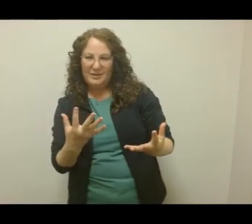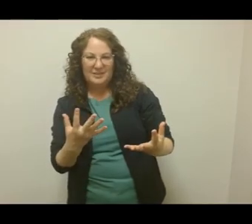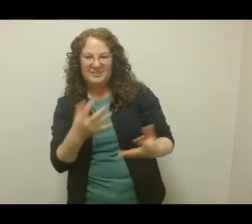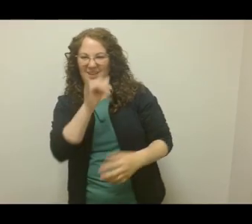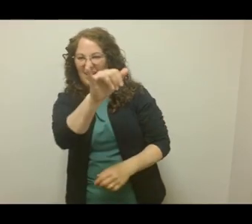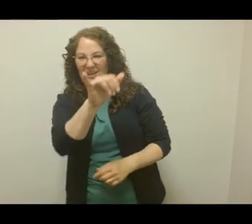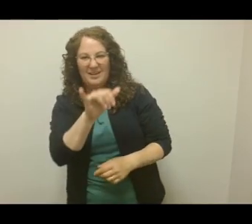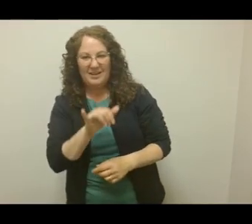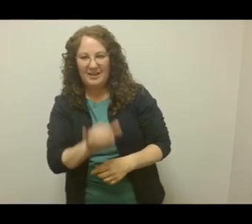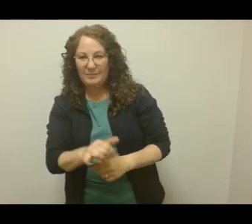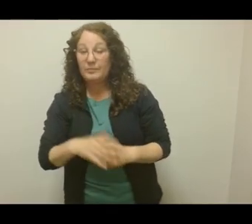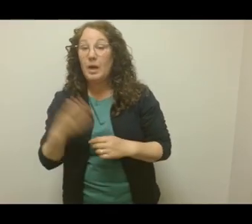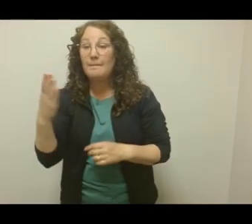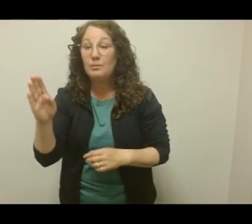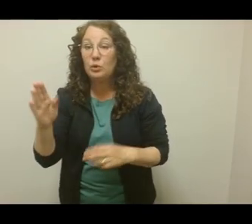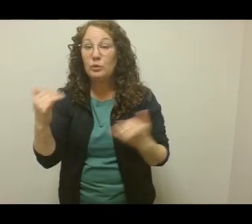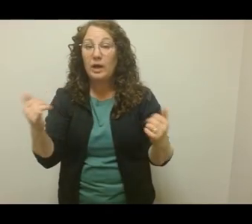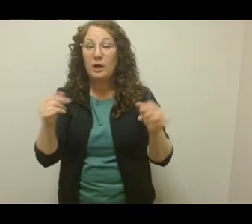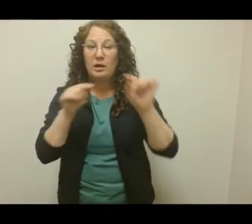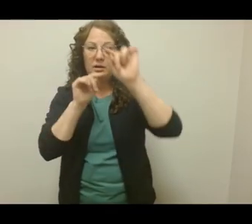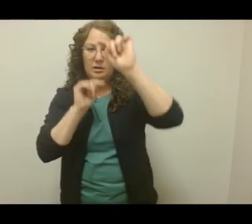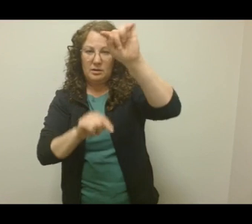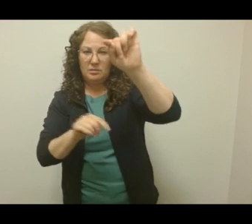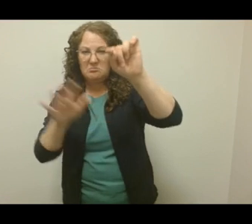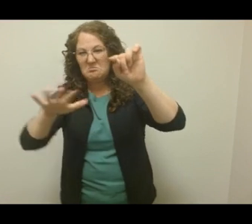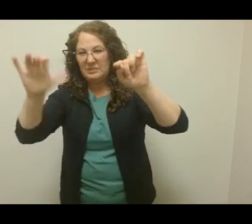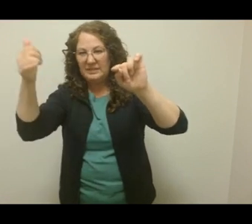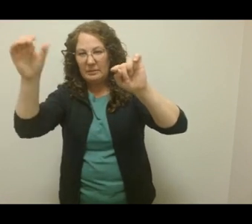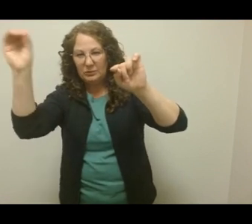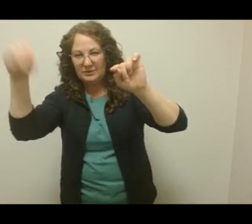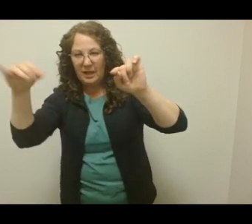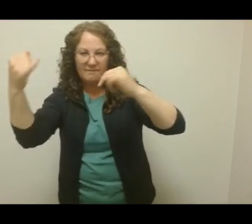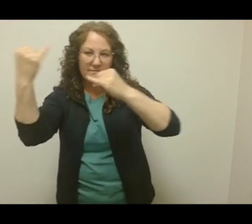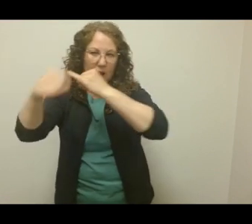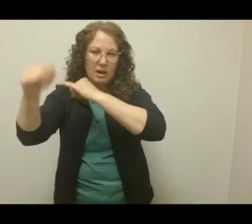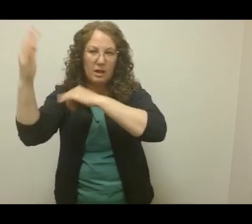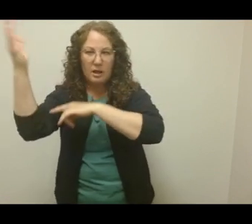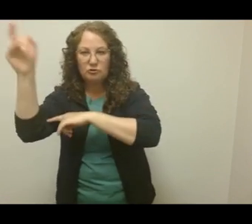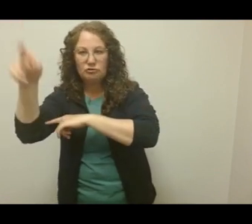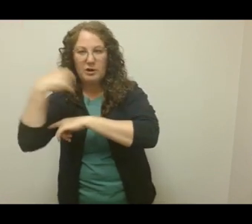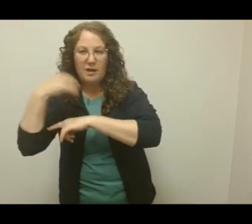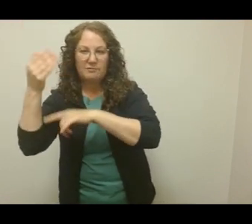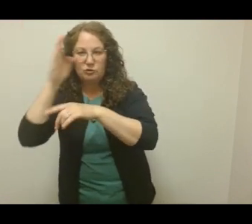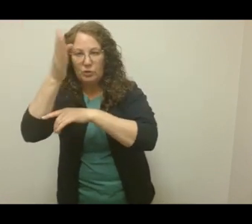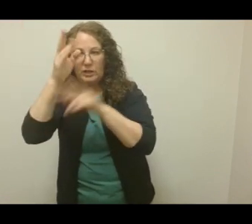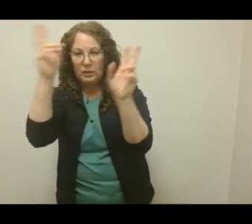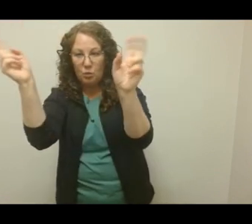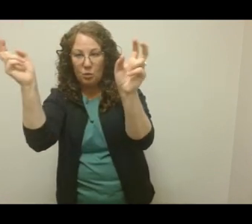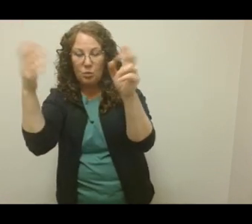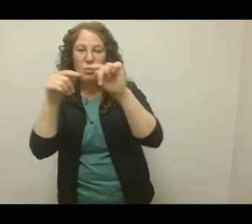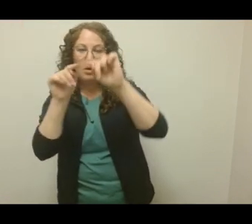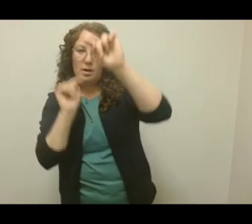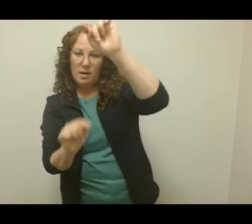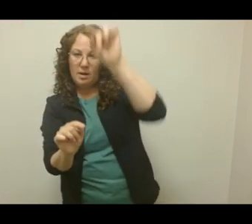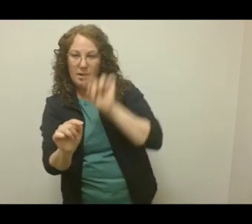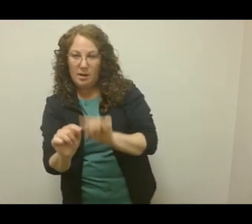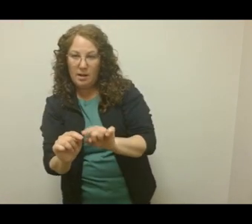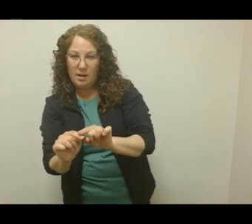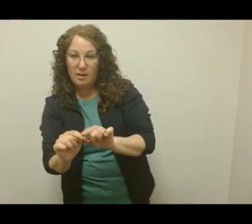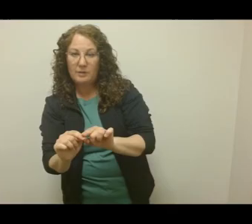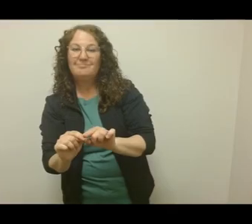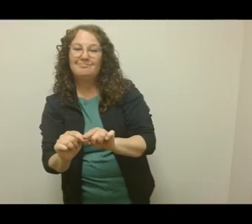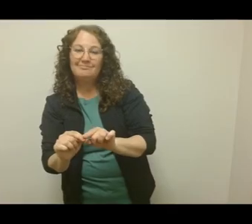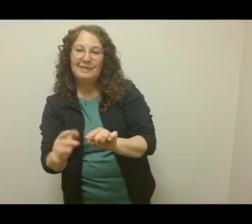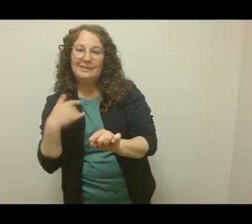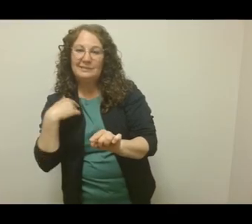The blue, probably only about 10% of your final manuscript should appear as directly quoted matter. And the paraphrase says, it is likely